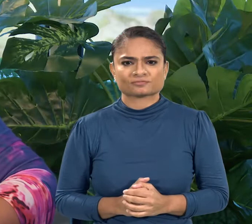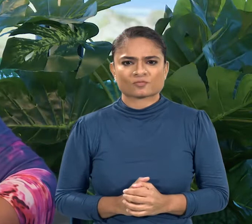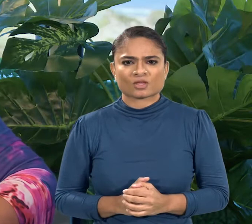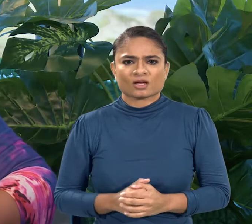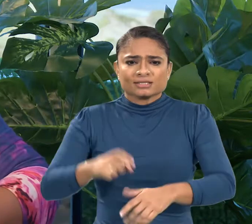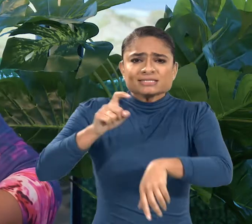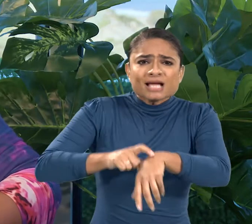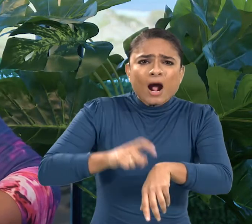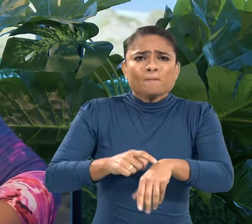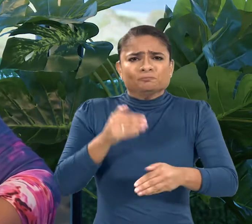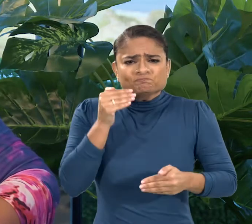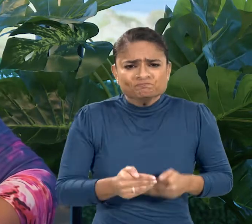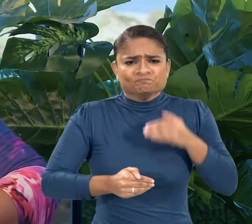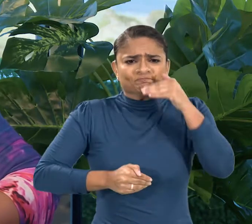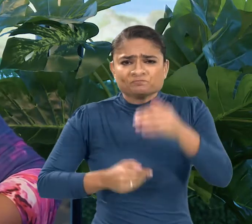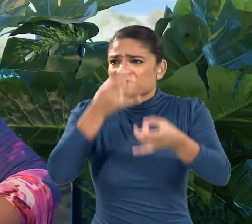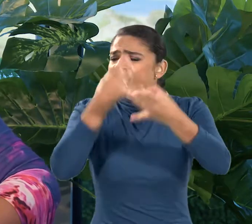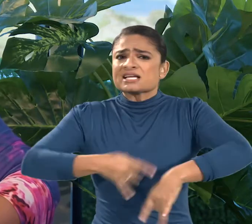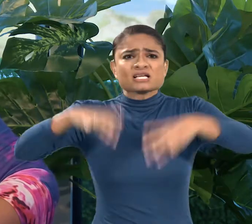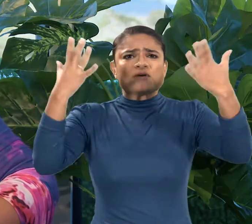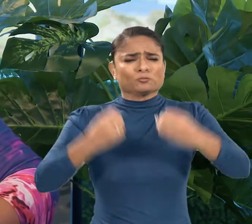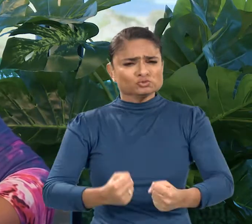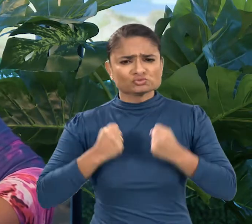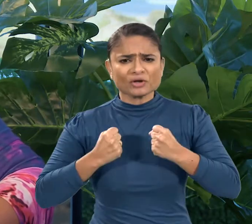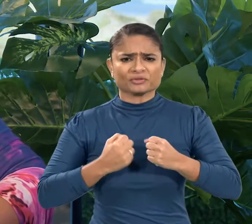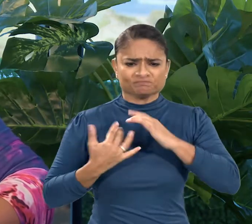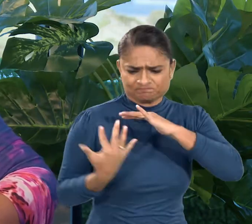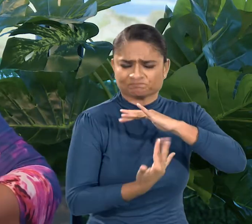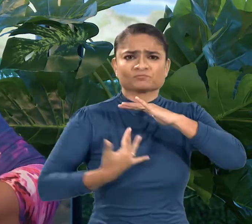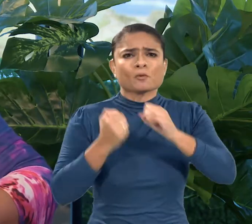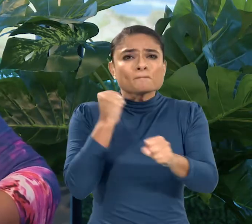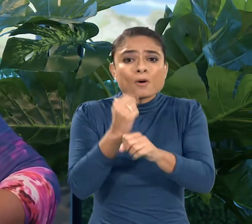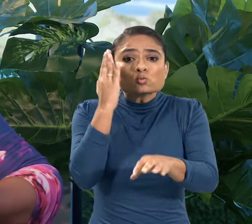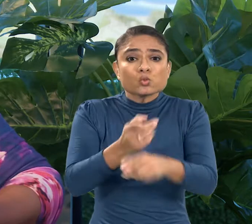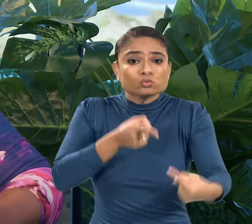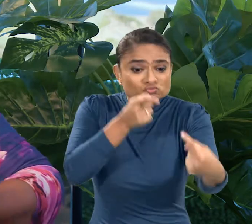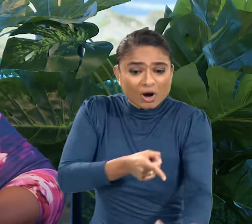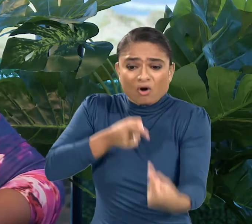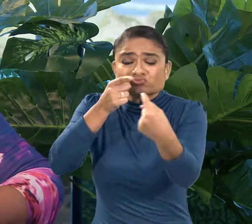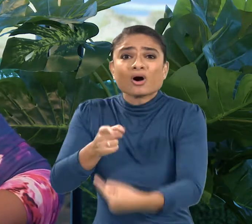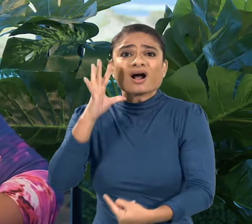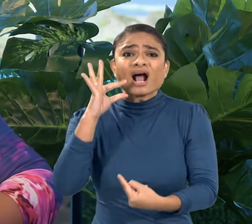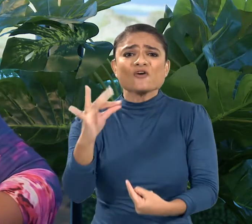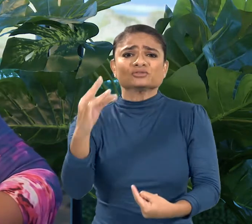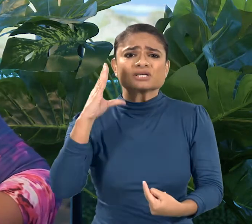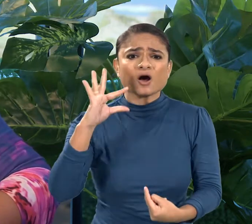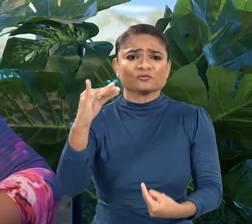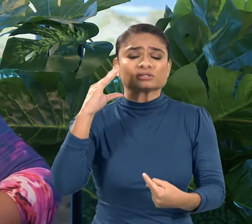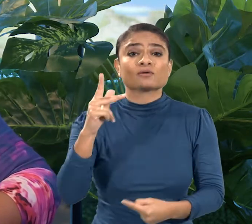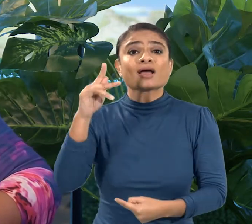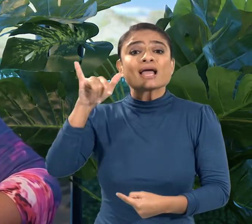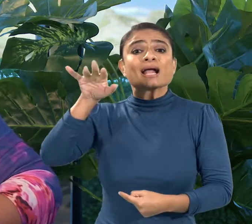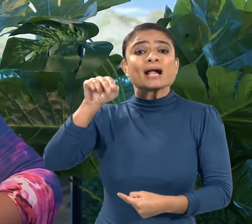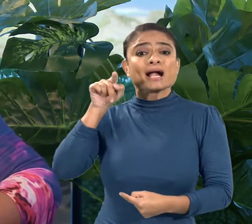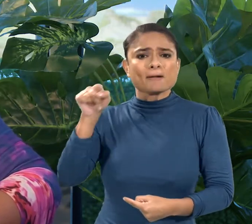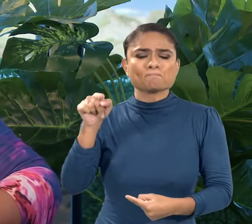Dit verg geweldige toewyding, krag en medelee om deur die daaglikse stryd te worstel. Kim RUNDLE